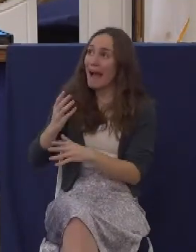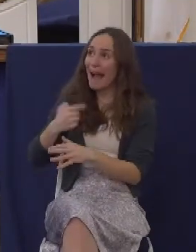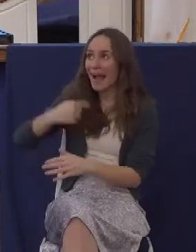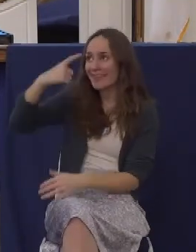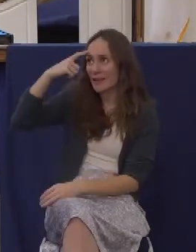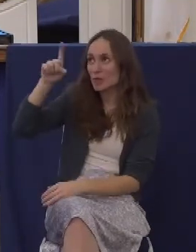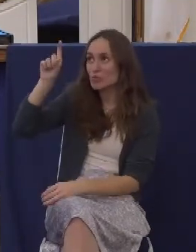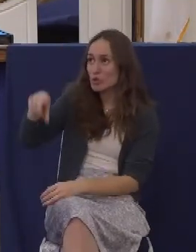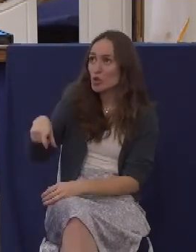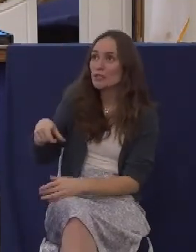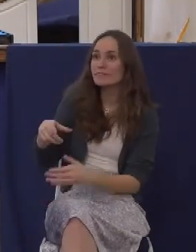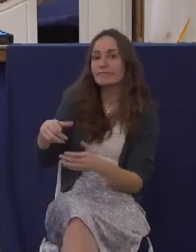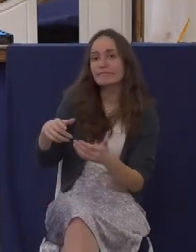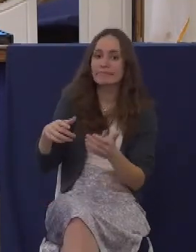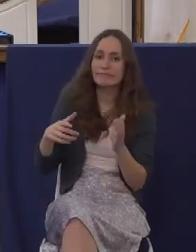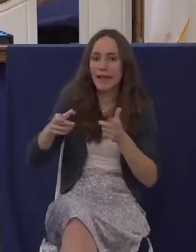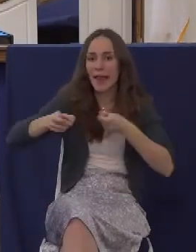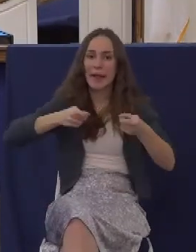about this.